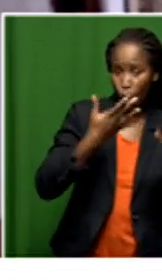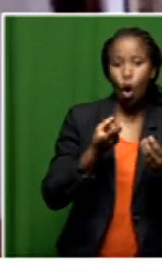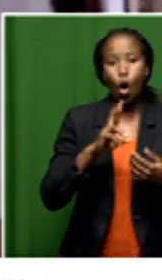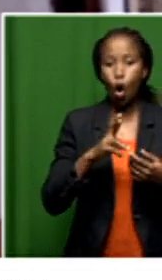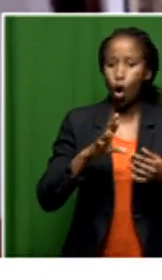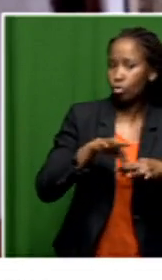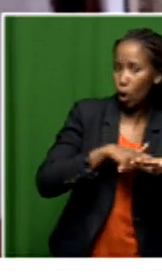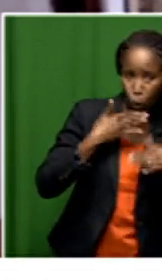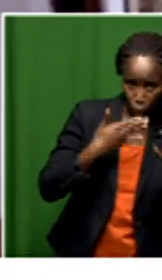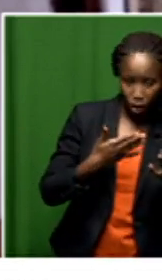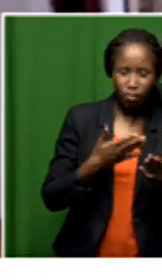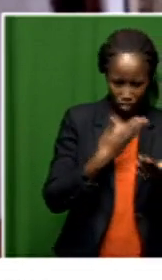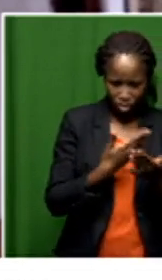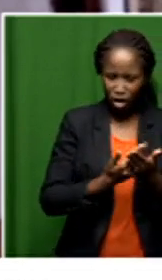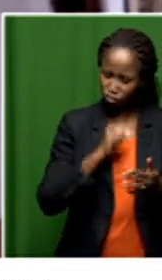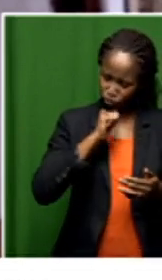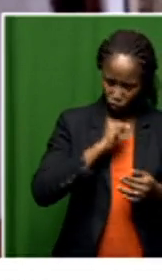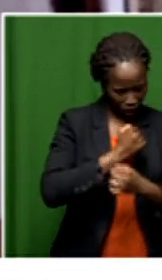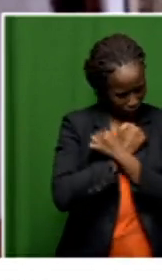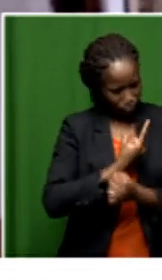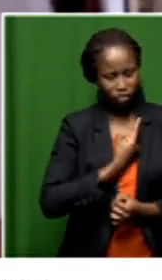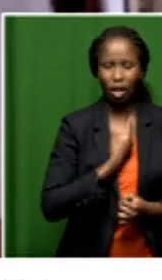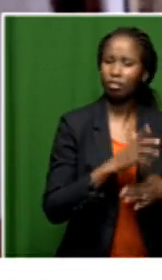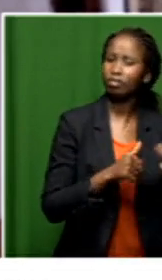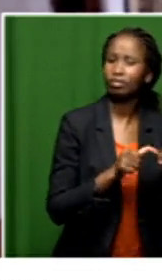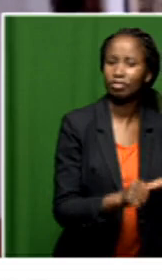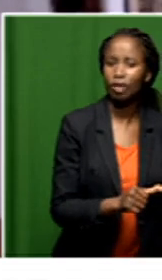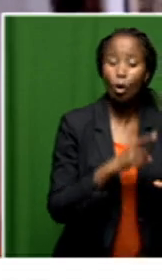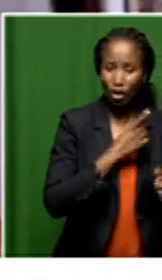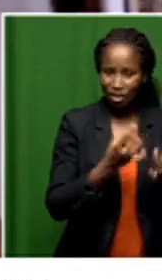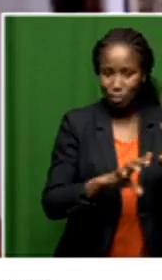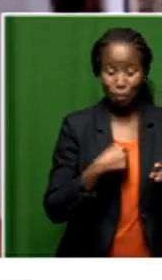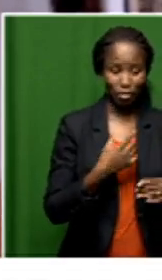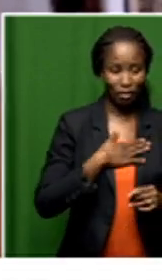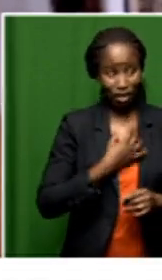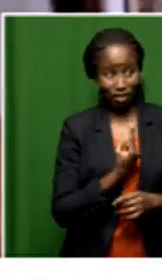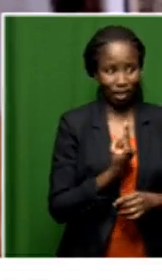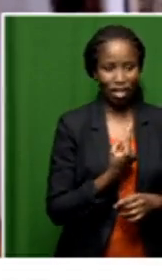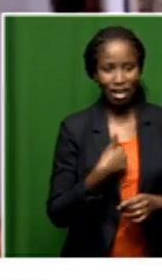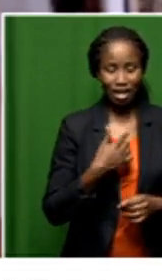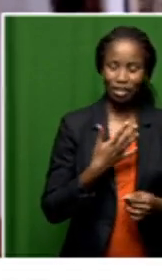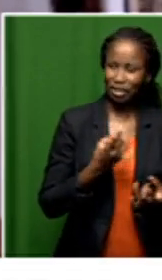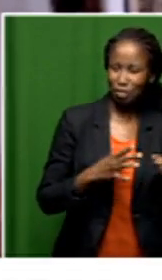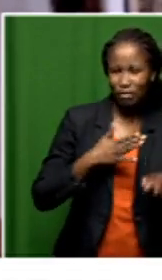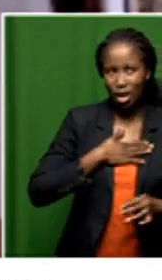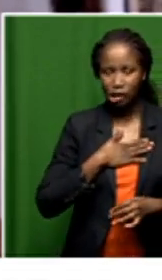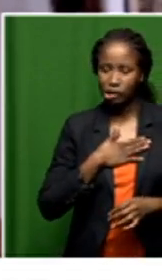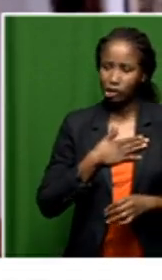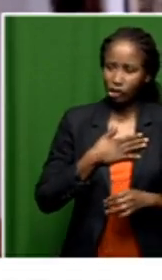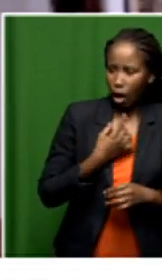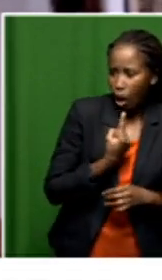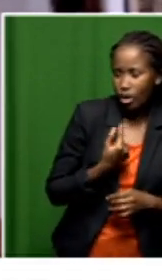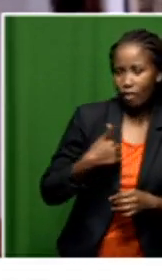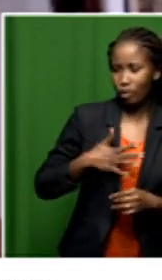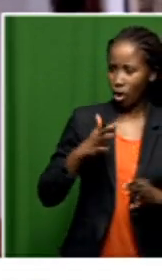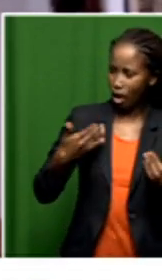to embrace when they're single and to love where they're at. Because I know sometimes when you're single, it's like, oh my goodness, I want to be in a relationship, I want to be happy. And then when you're in a